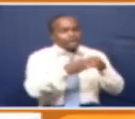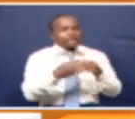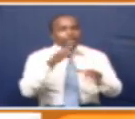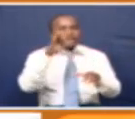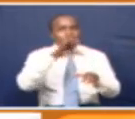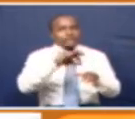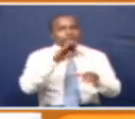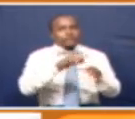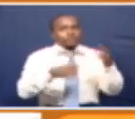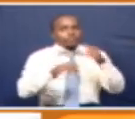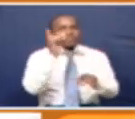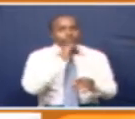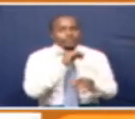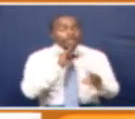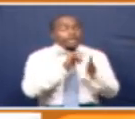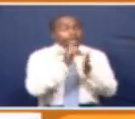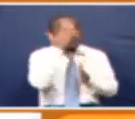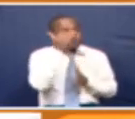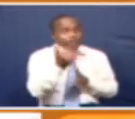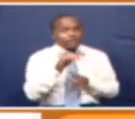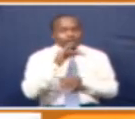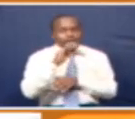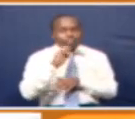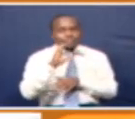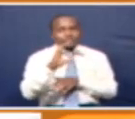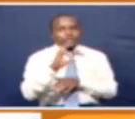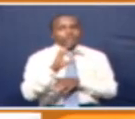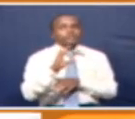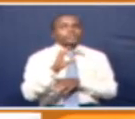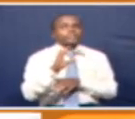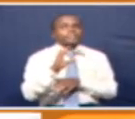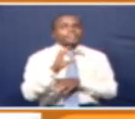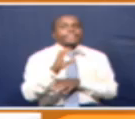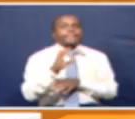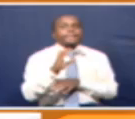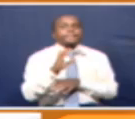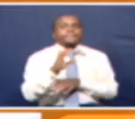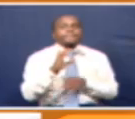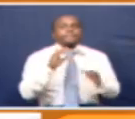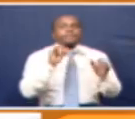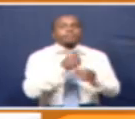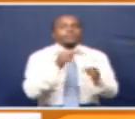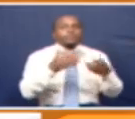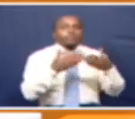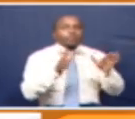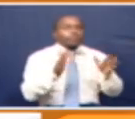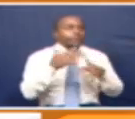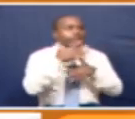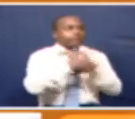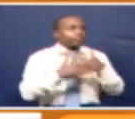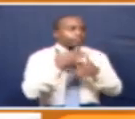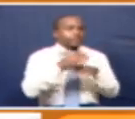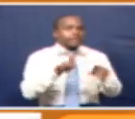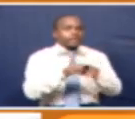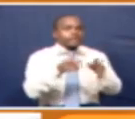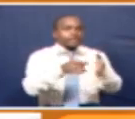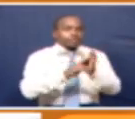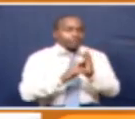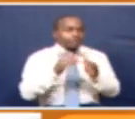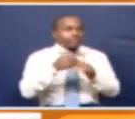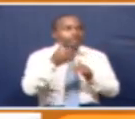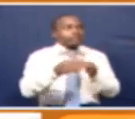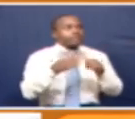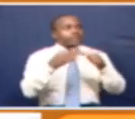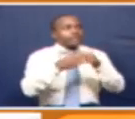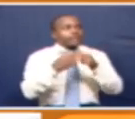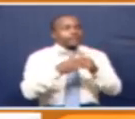election, and that is why IBC could not open the servers was required on, after the August 8th